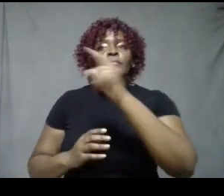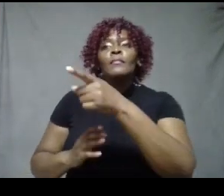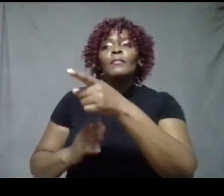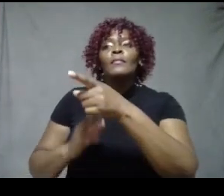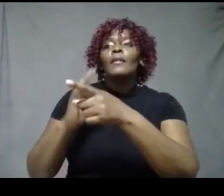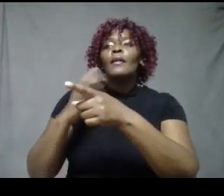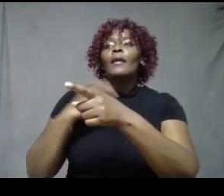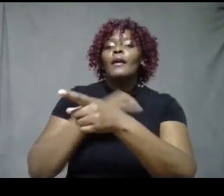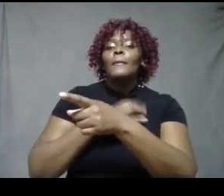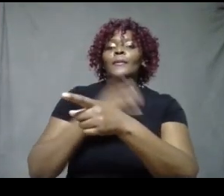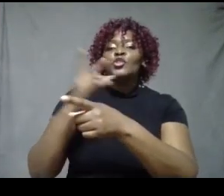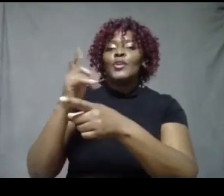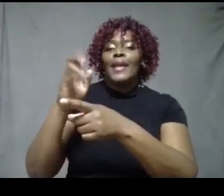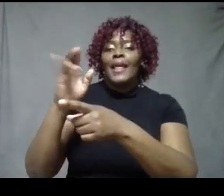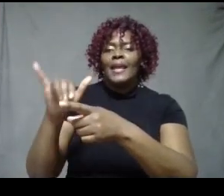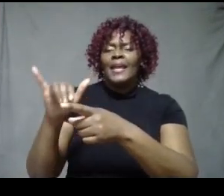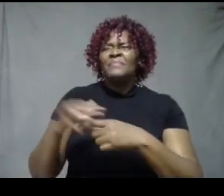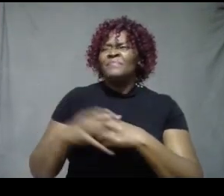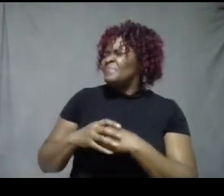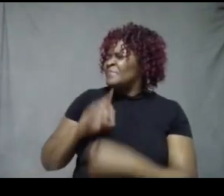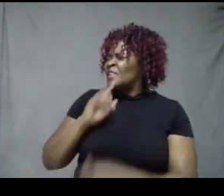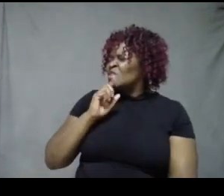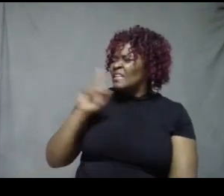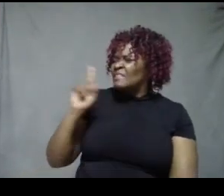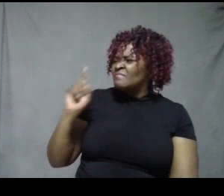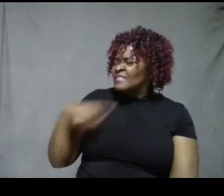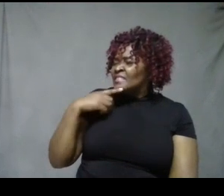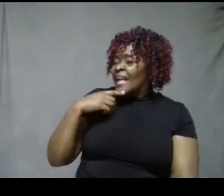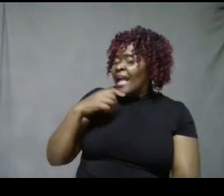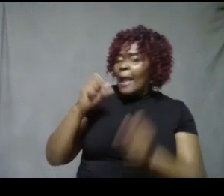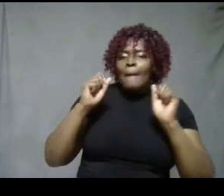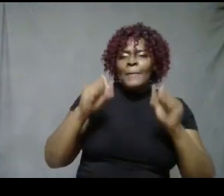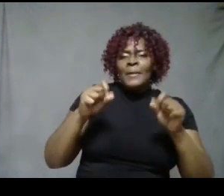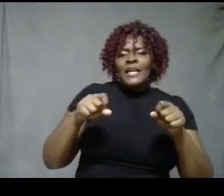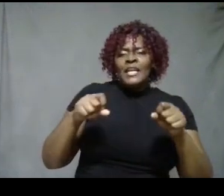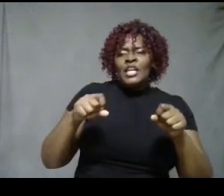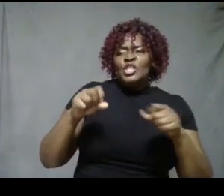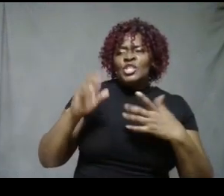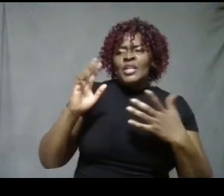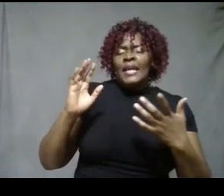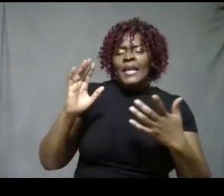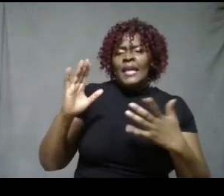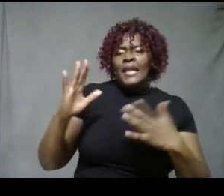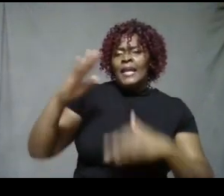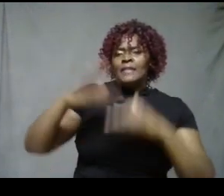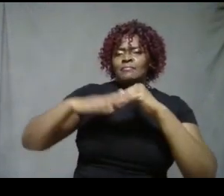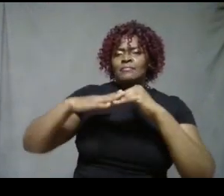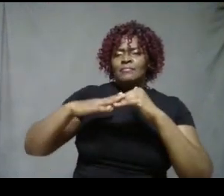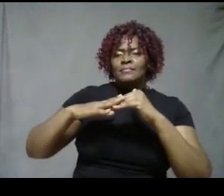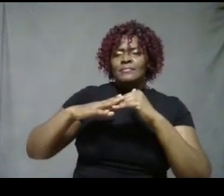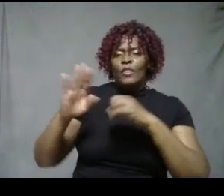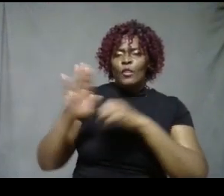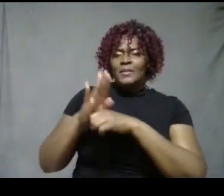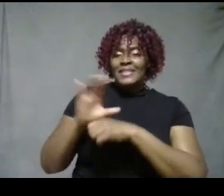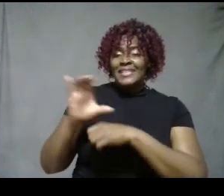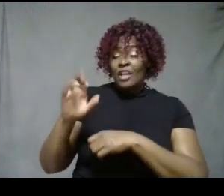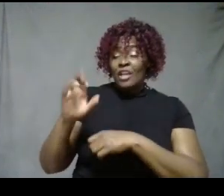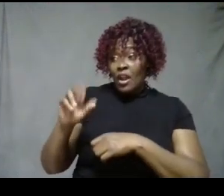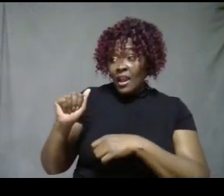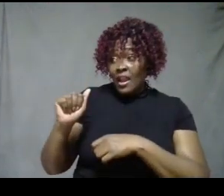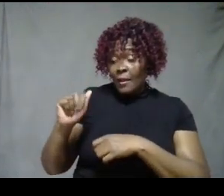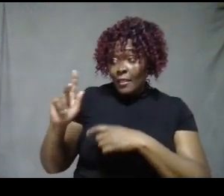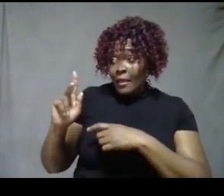I guess my question is potentially capping the amount of funding for businesses within the CRA that have not received